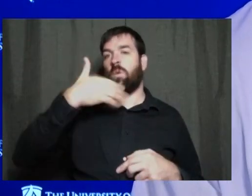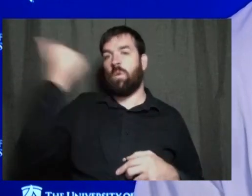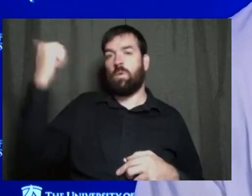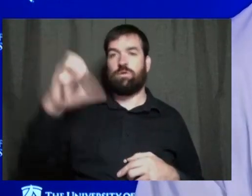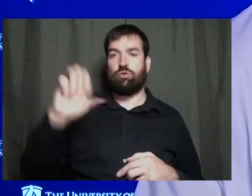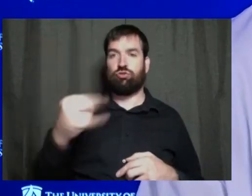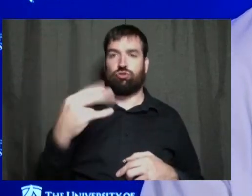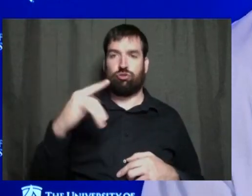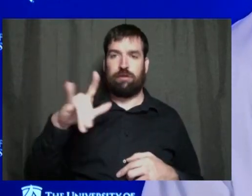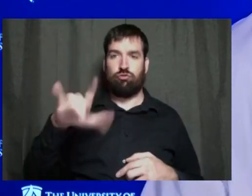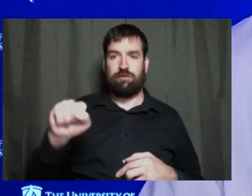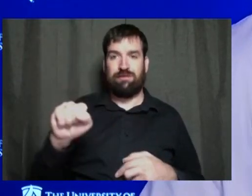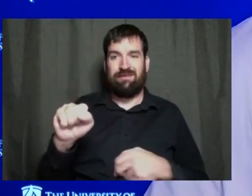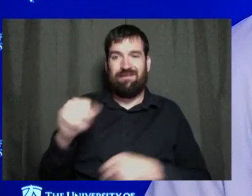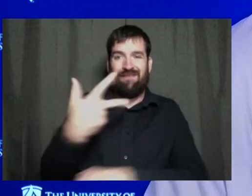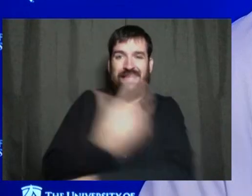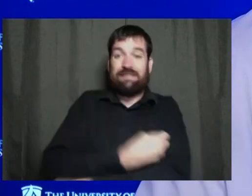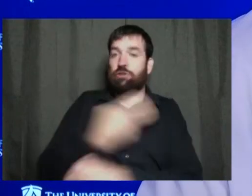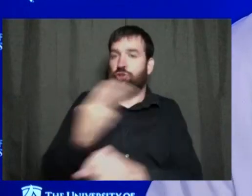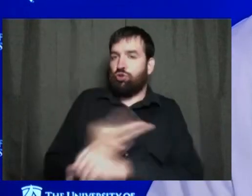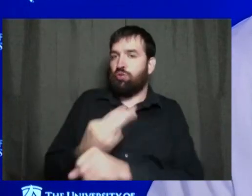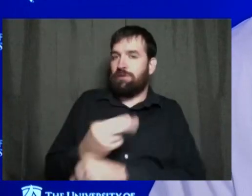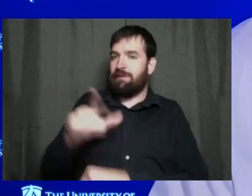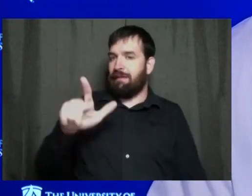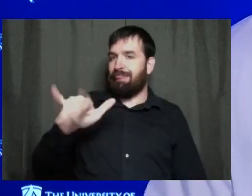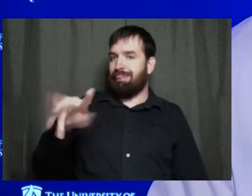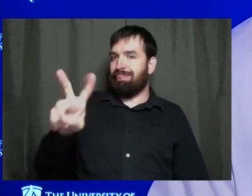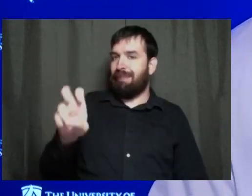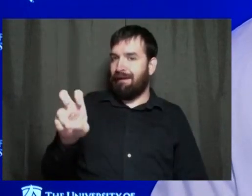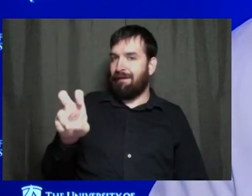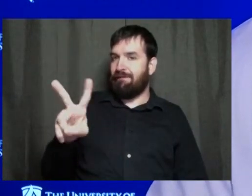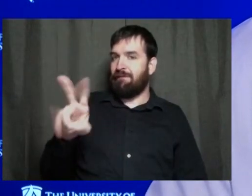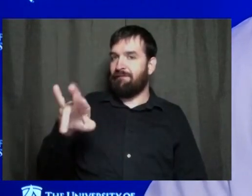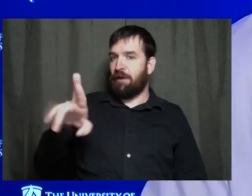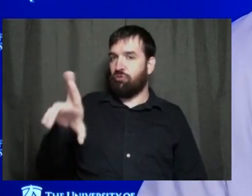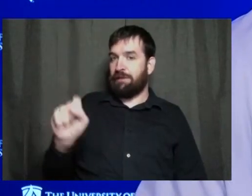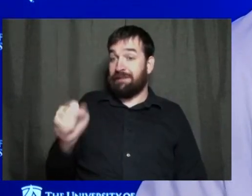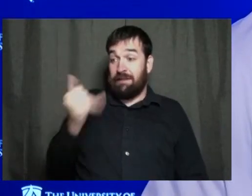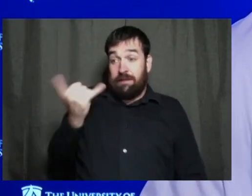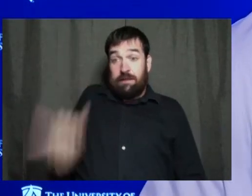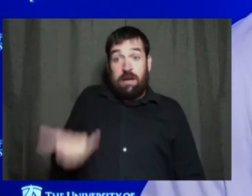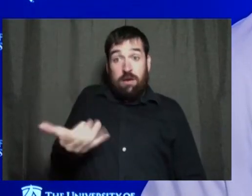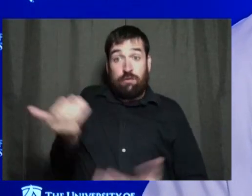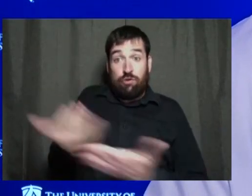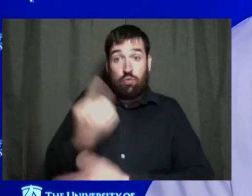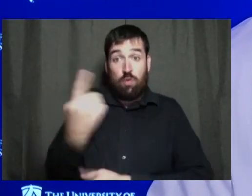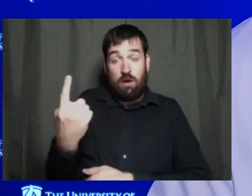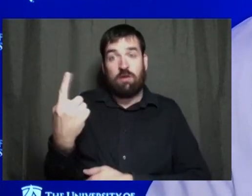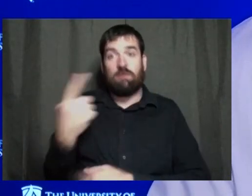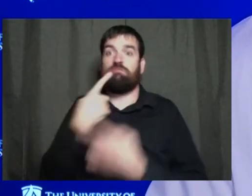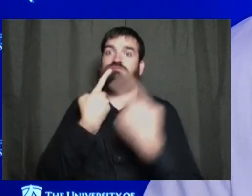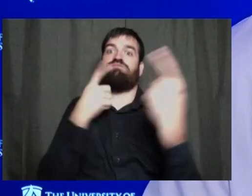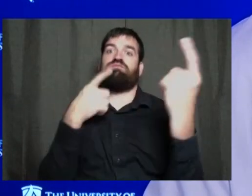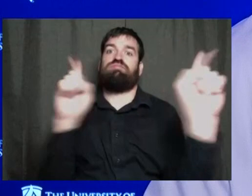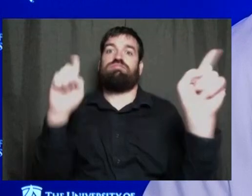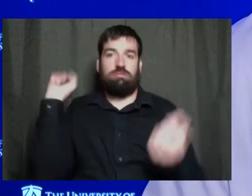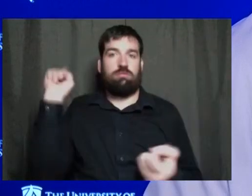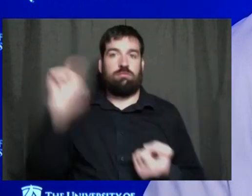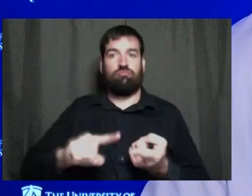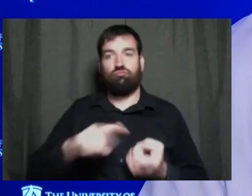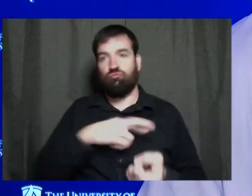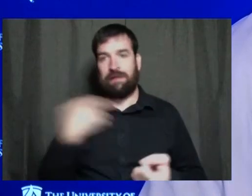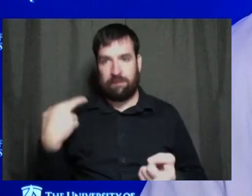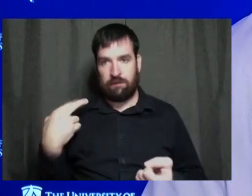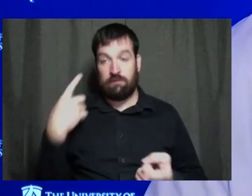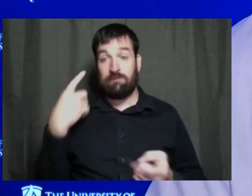live virus. Again, remember, this new shingles vaccine, Shingrix, works very, very well to reduce your risk of shingles. Anybody who is 50 and